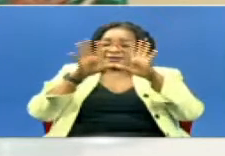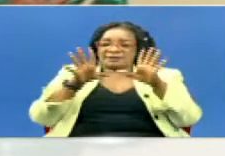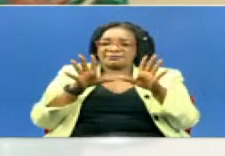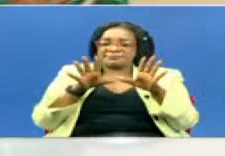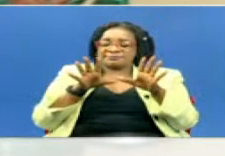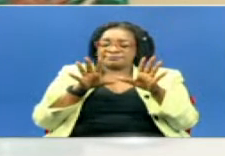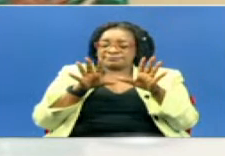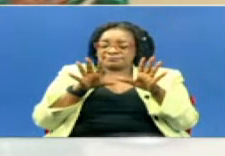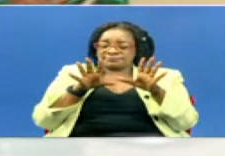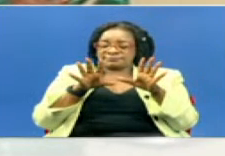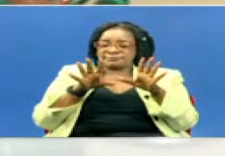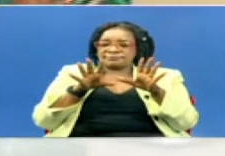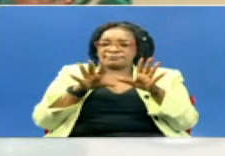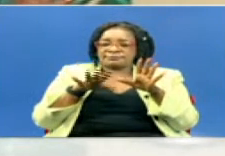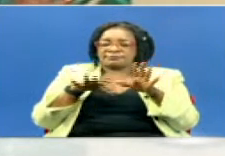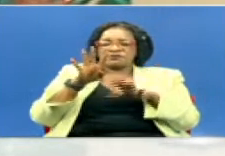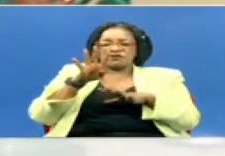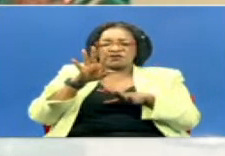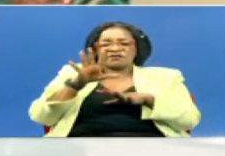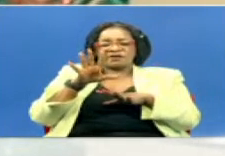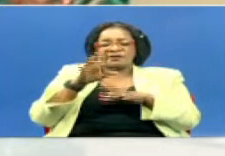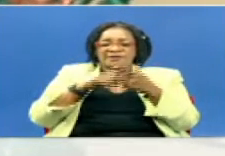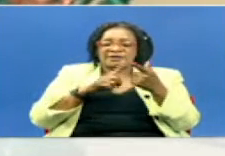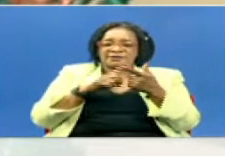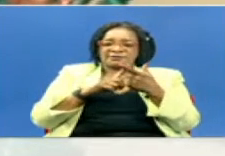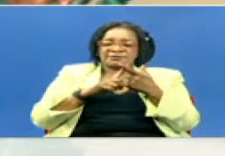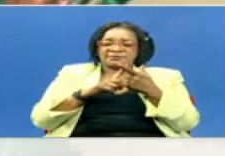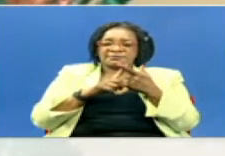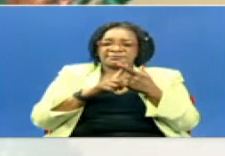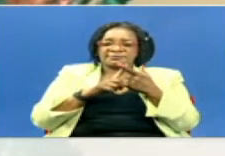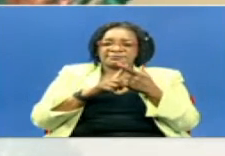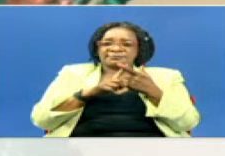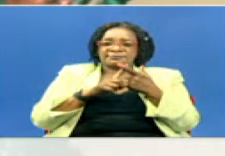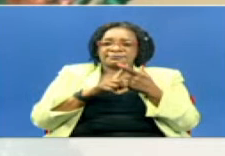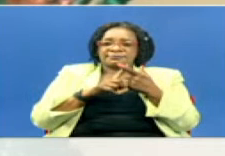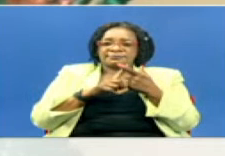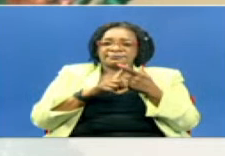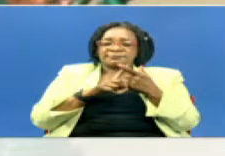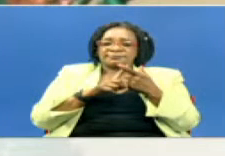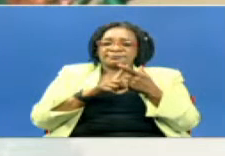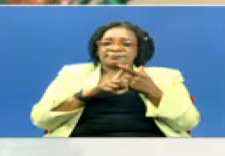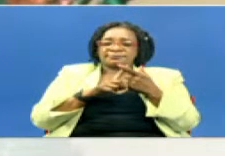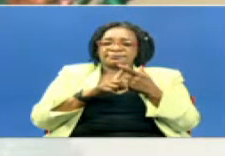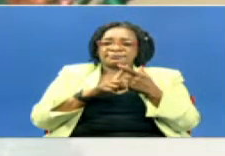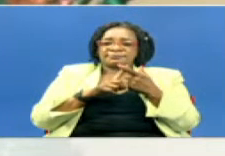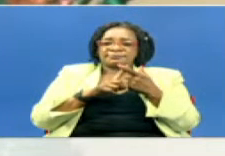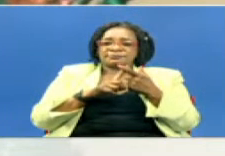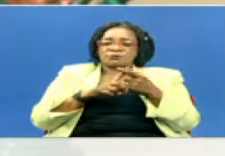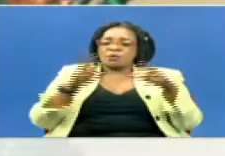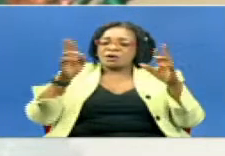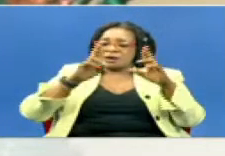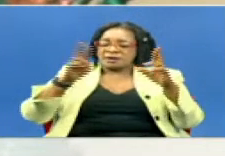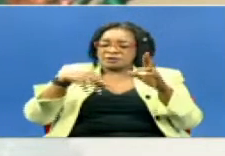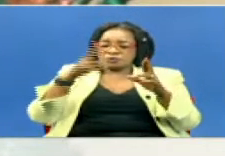is 4 or 5 years down the line. Right. Obviously, if my party nominates me, we were ready in 2022. We were